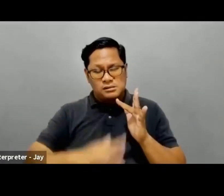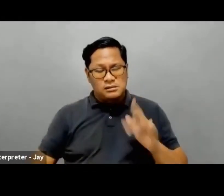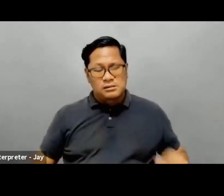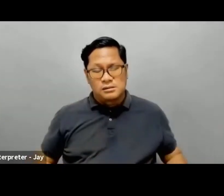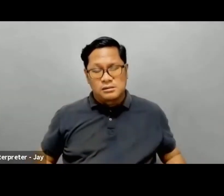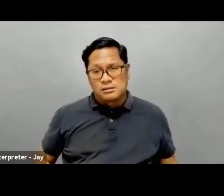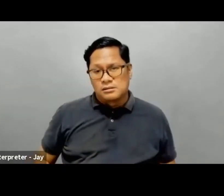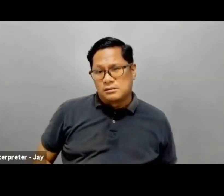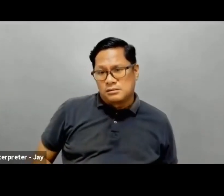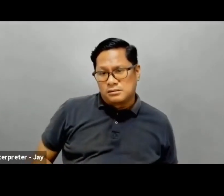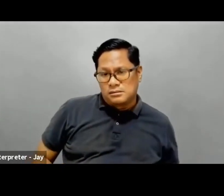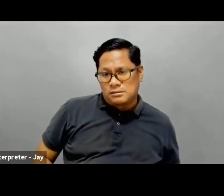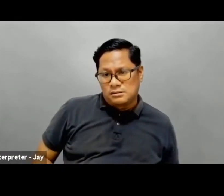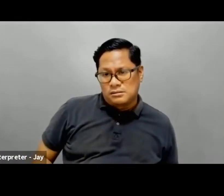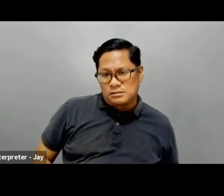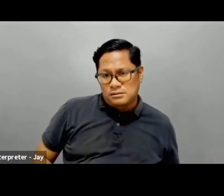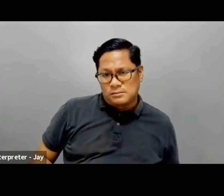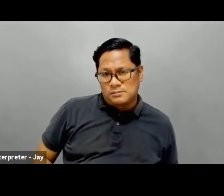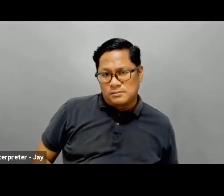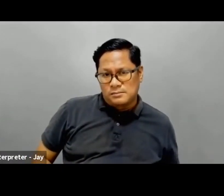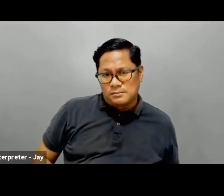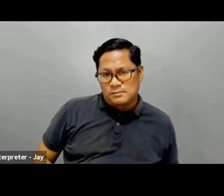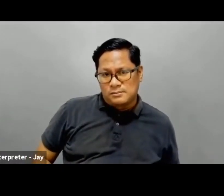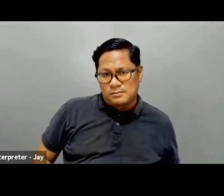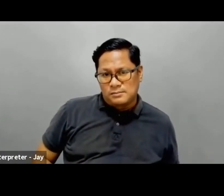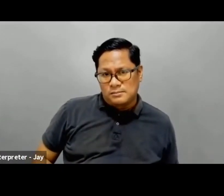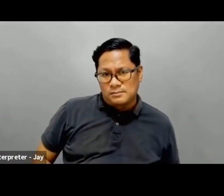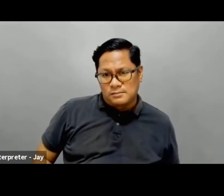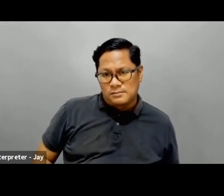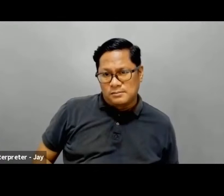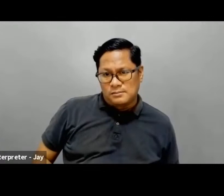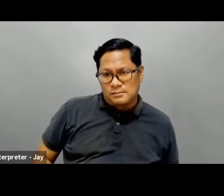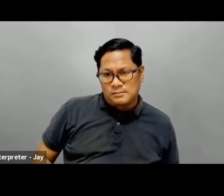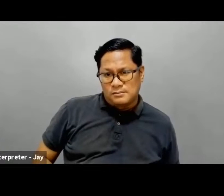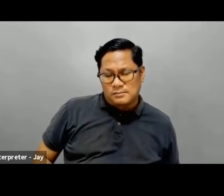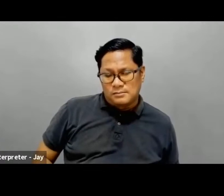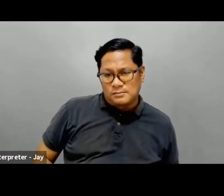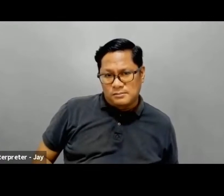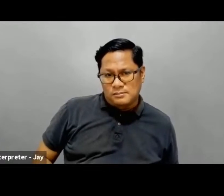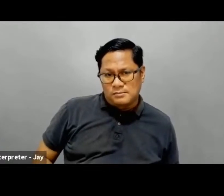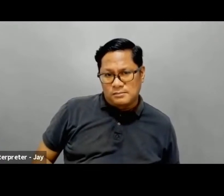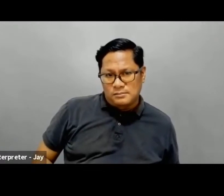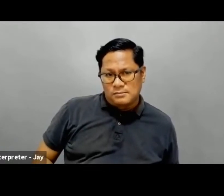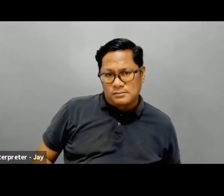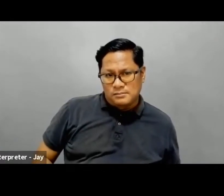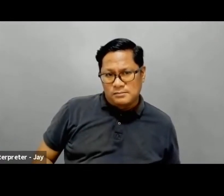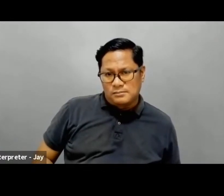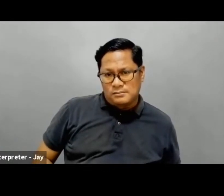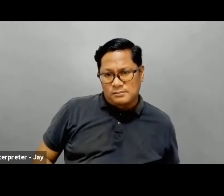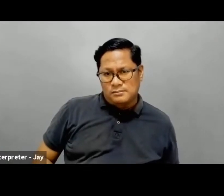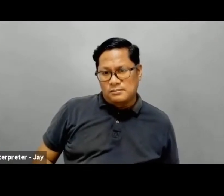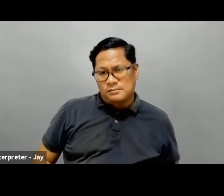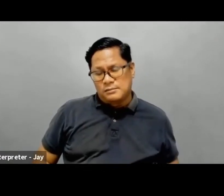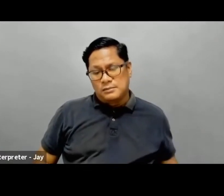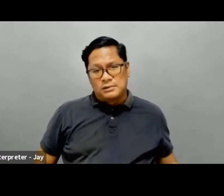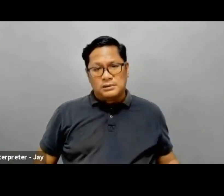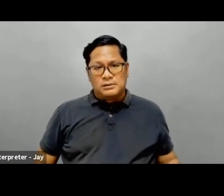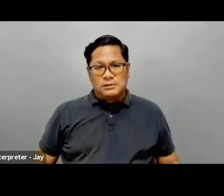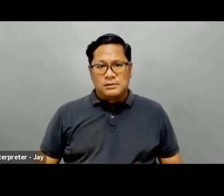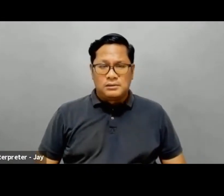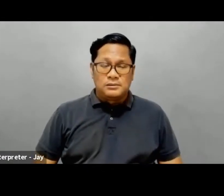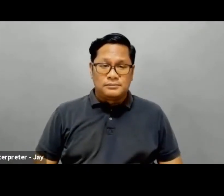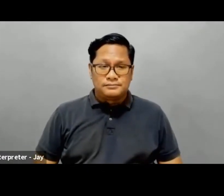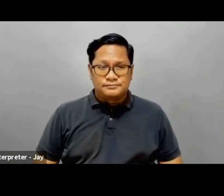and boosting. That probably is the wave of the future. Yeah.